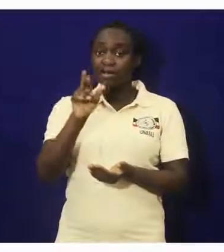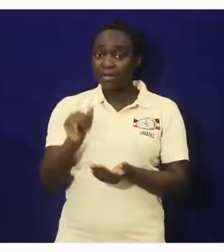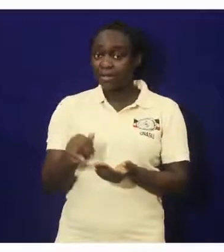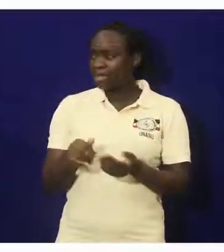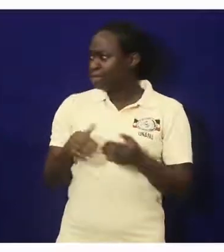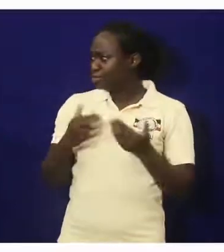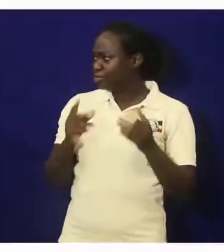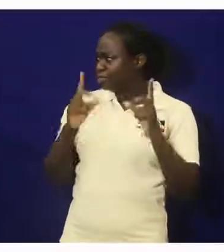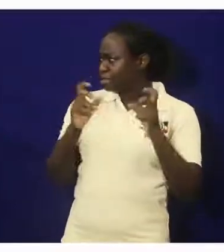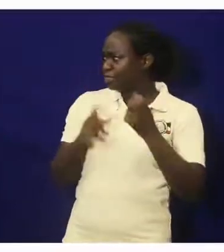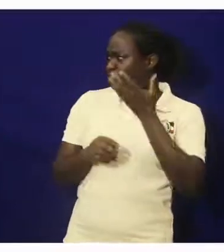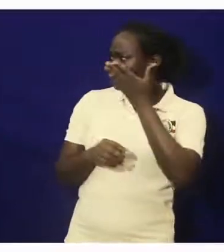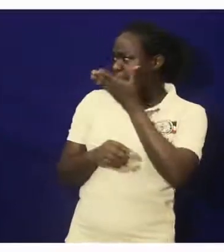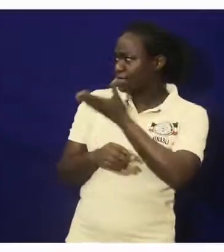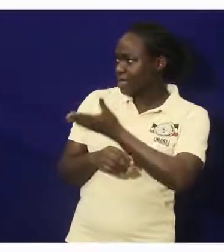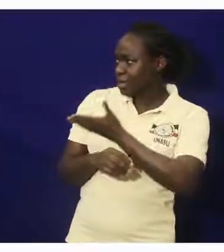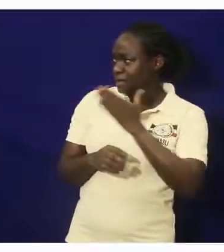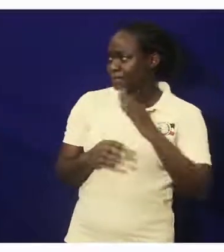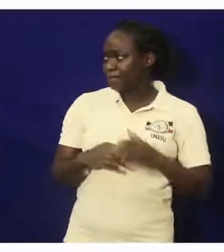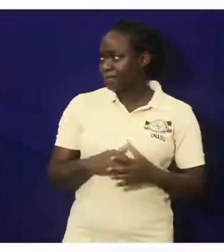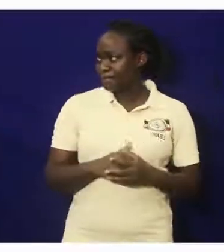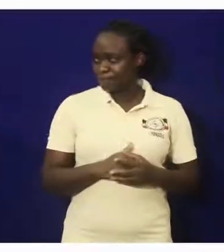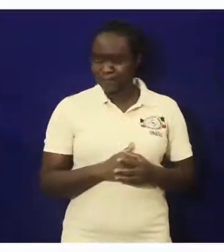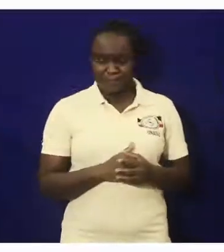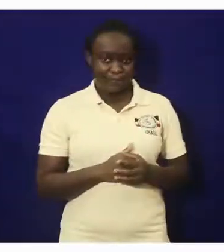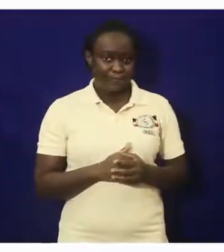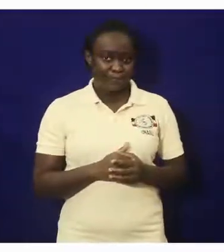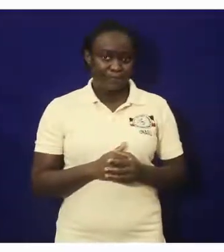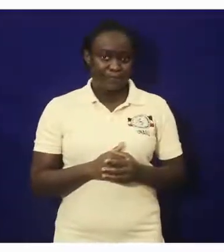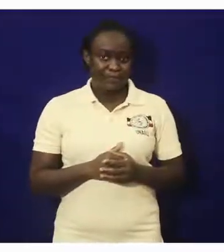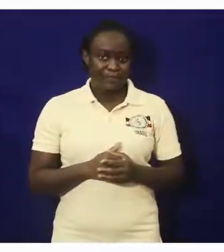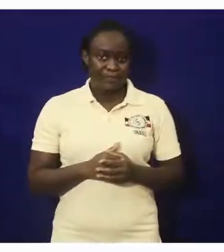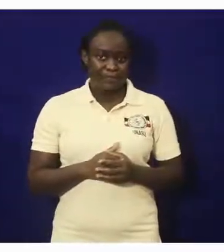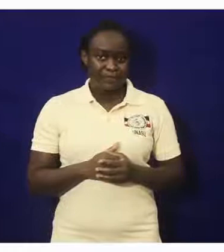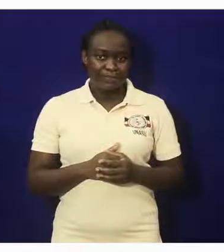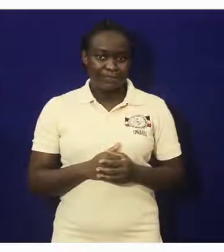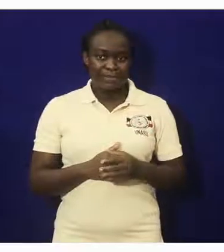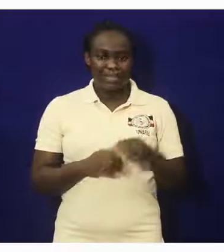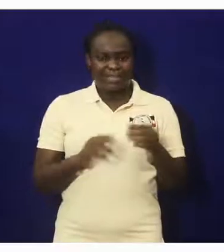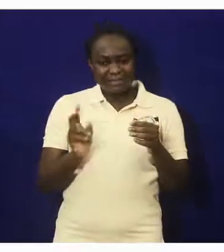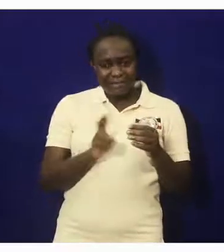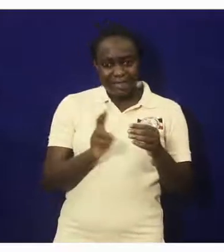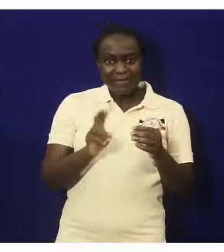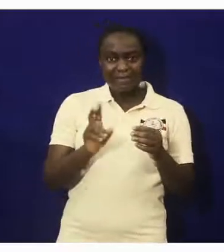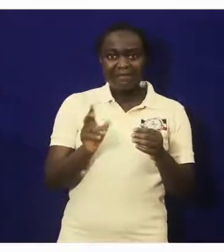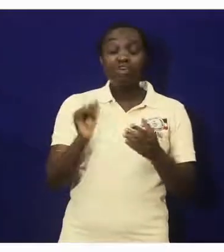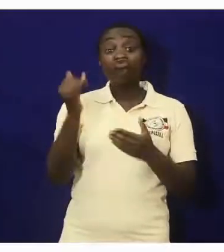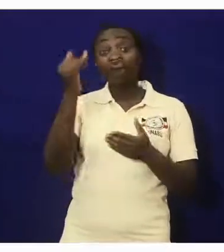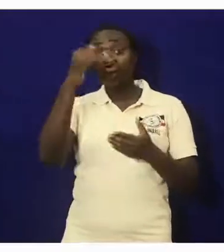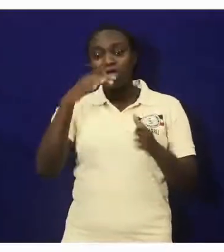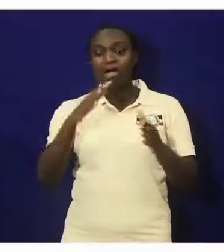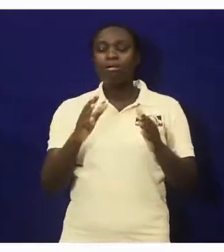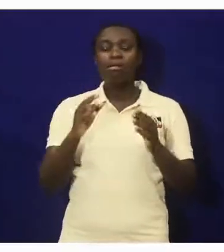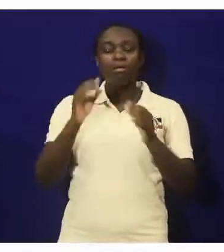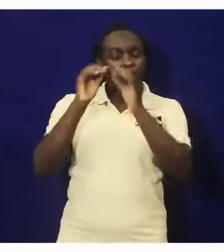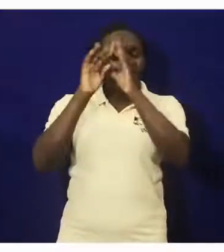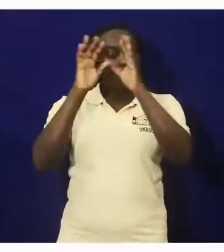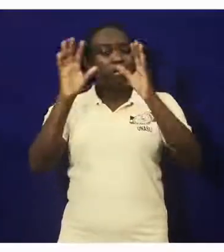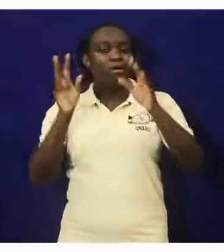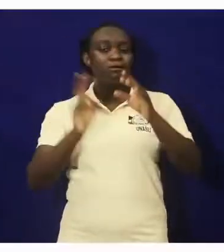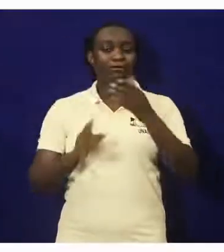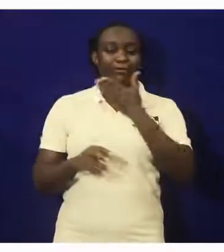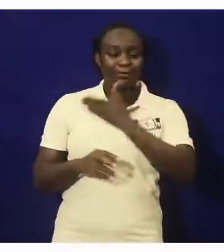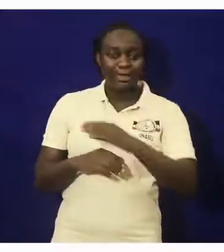diagram or the way we can sketch the pistil. So you